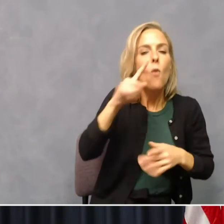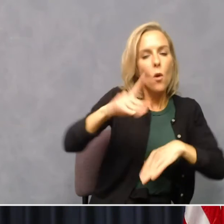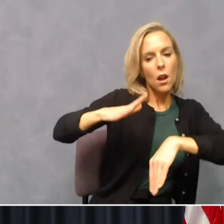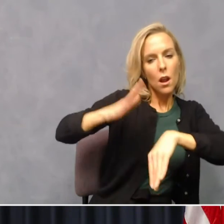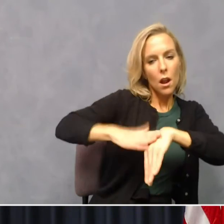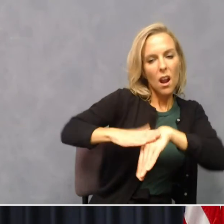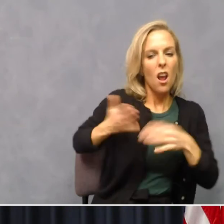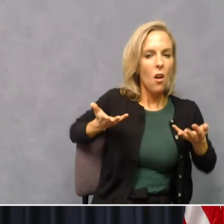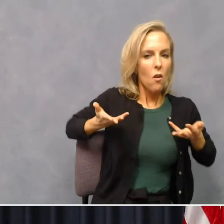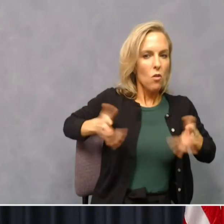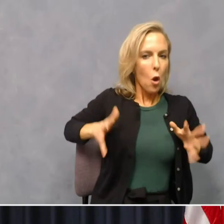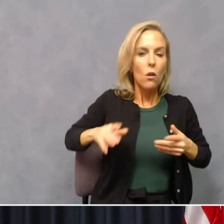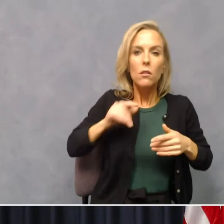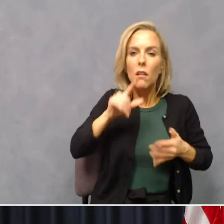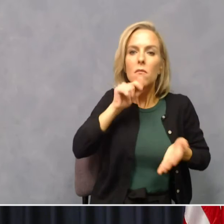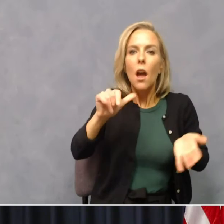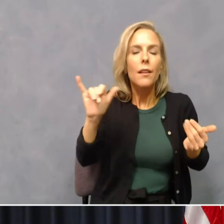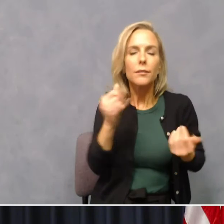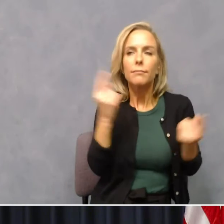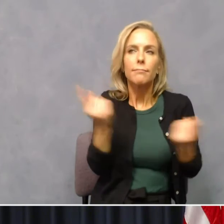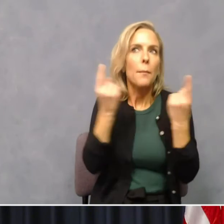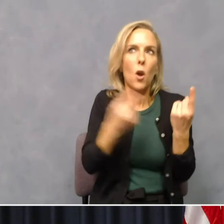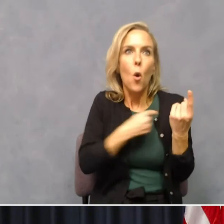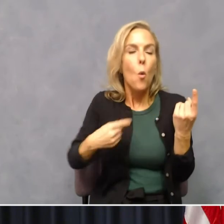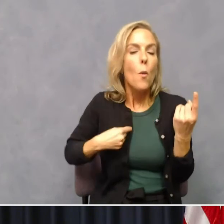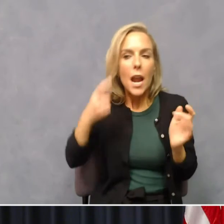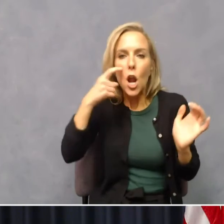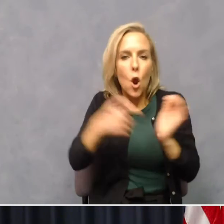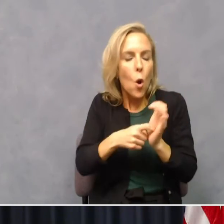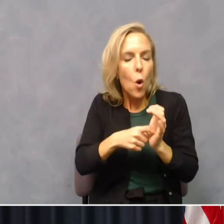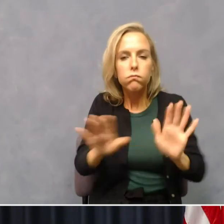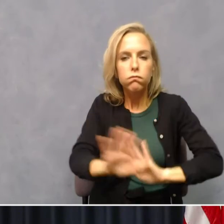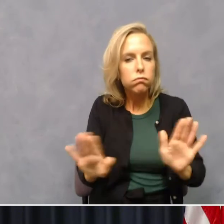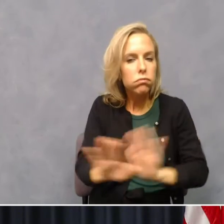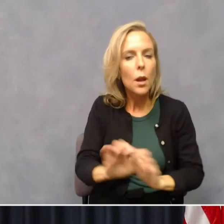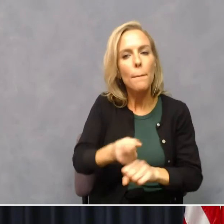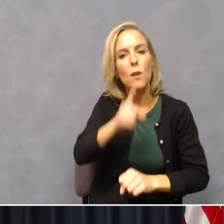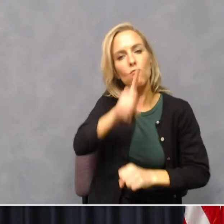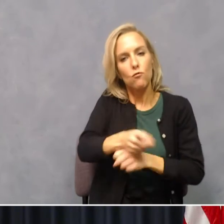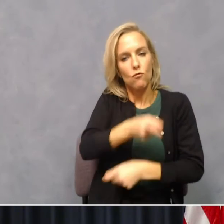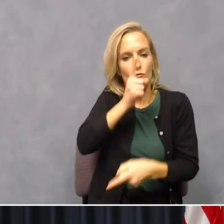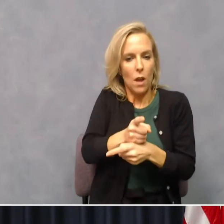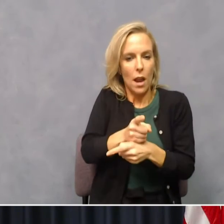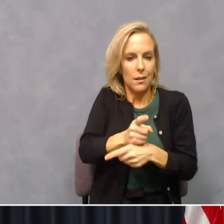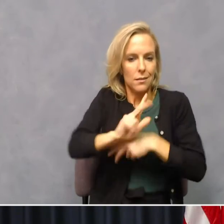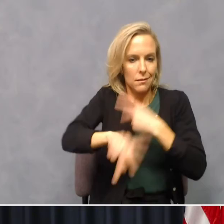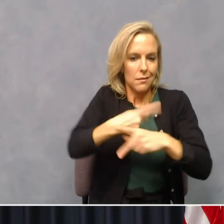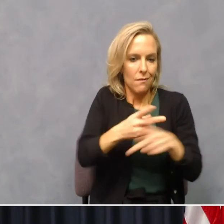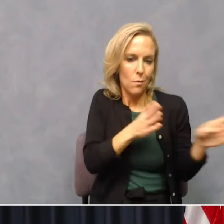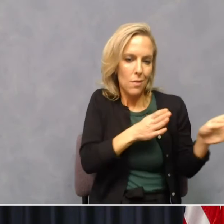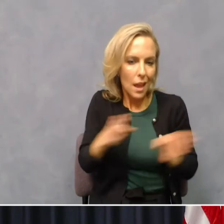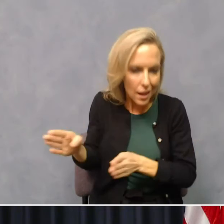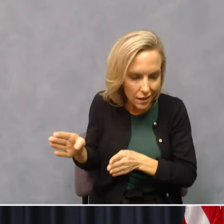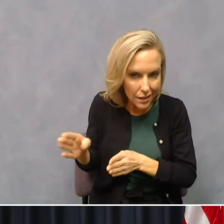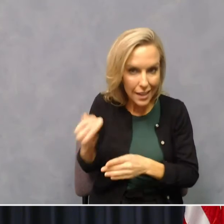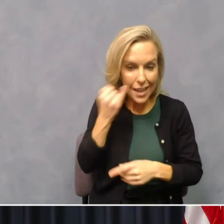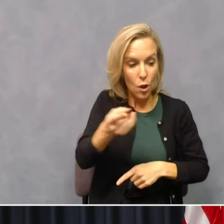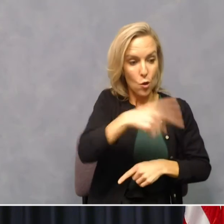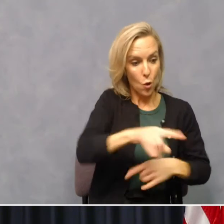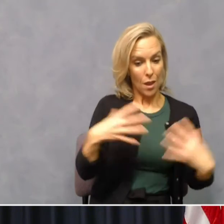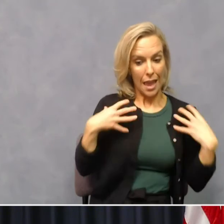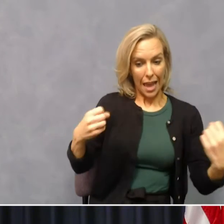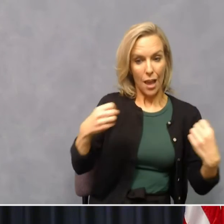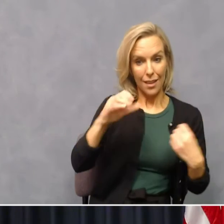else into that. It's not something we're seeing, but it's the right type of planning to do if healthcare capacity is